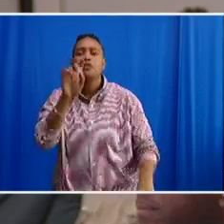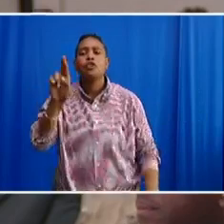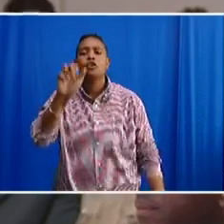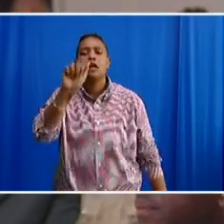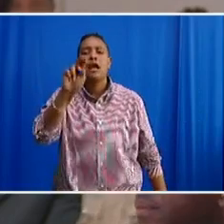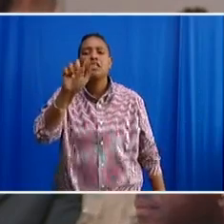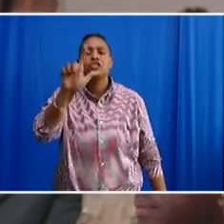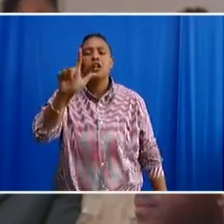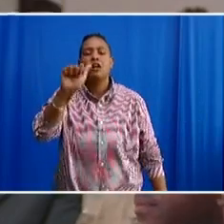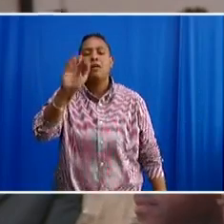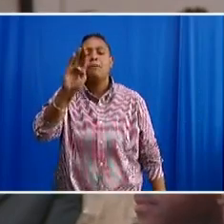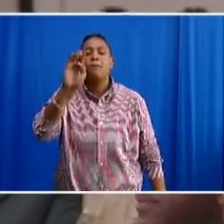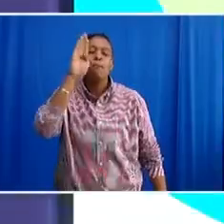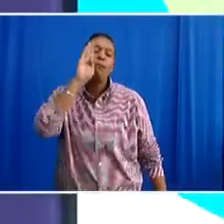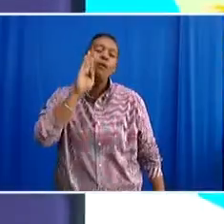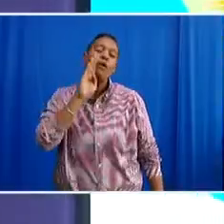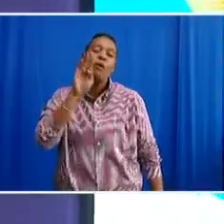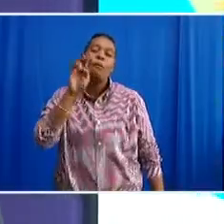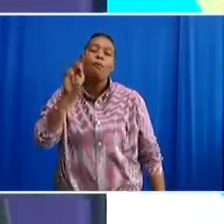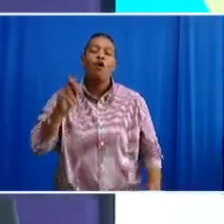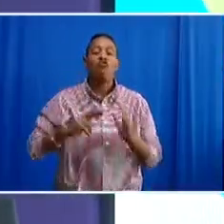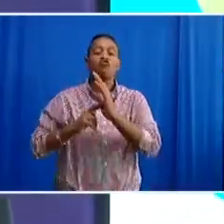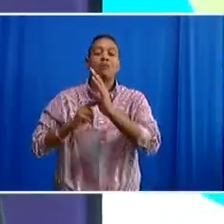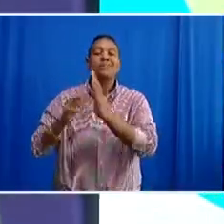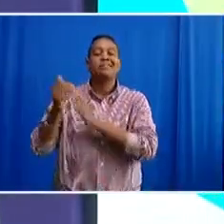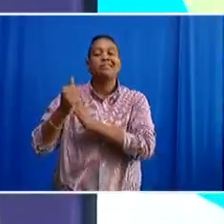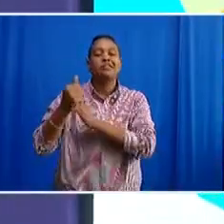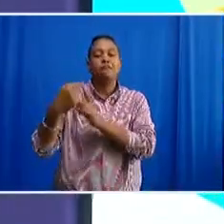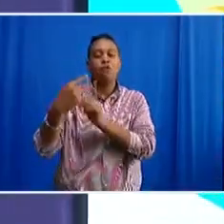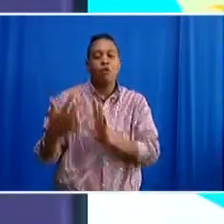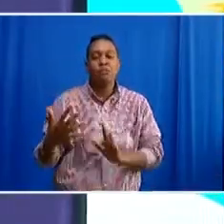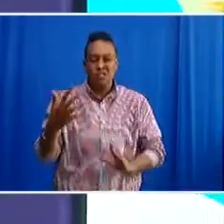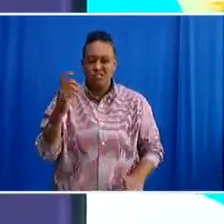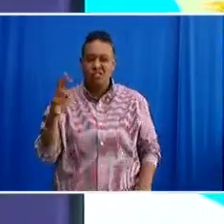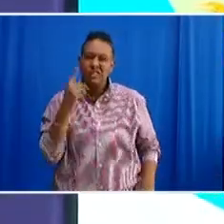Burke, representing the Leader of the Opposition,